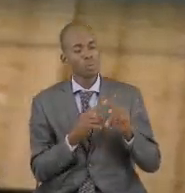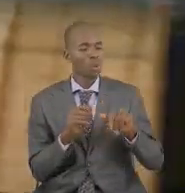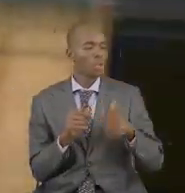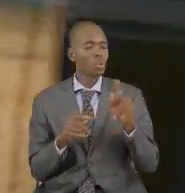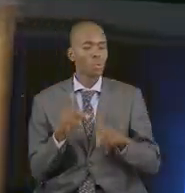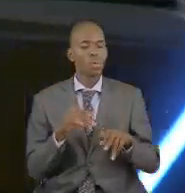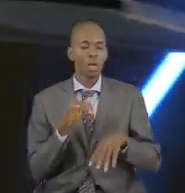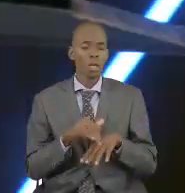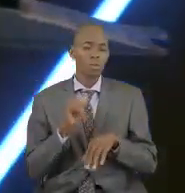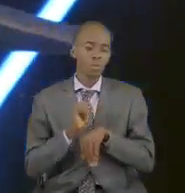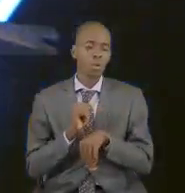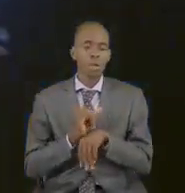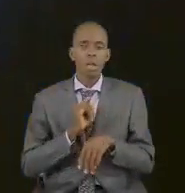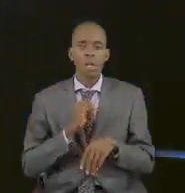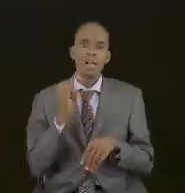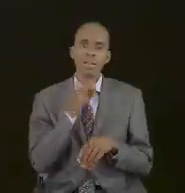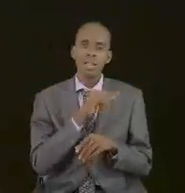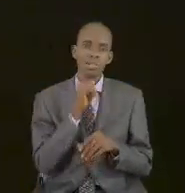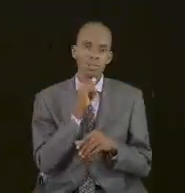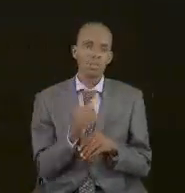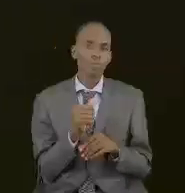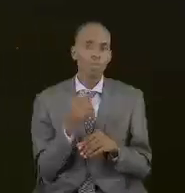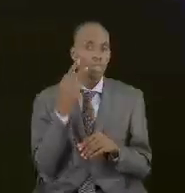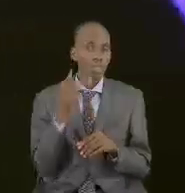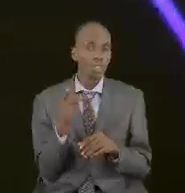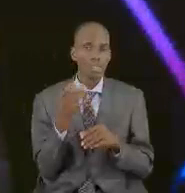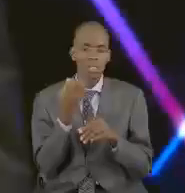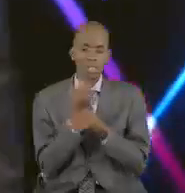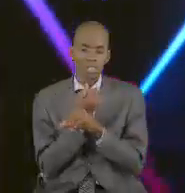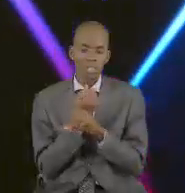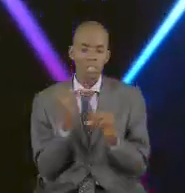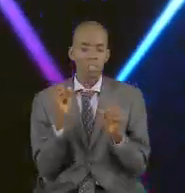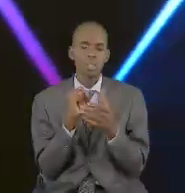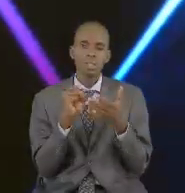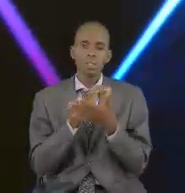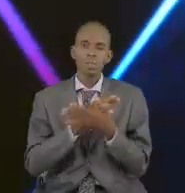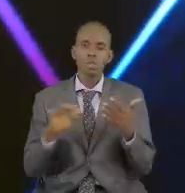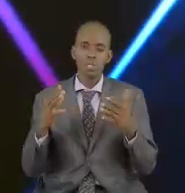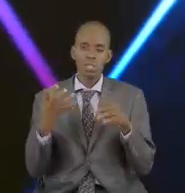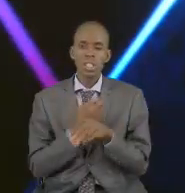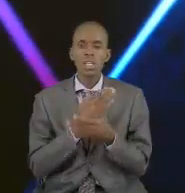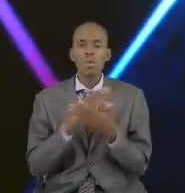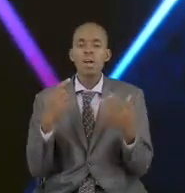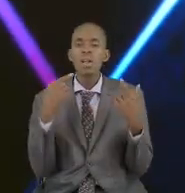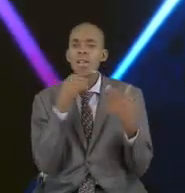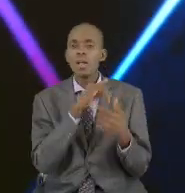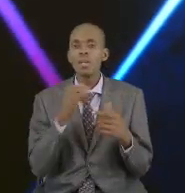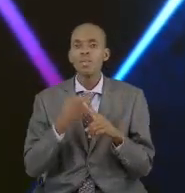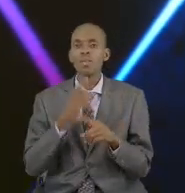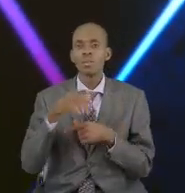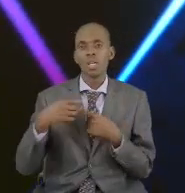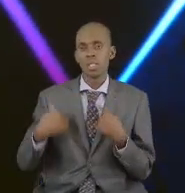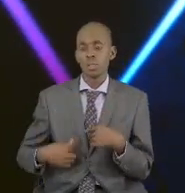not. Salvation takes lying away from our heart, because actually it comes from the